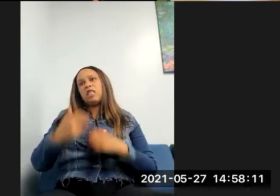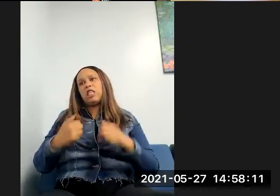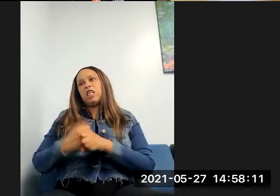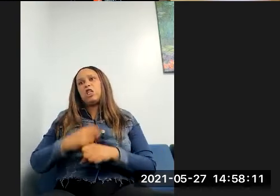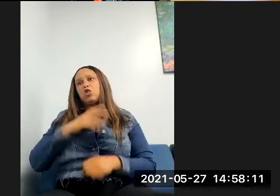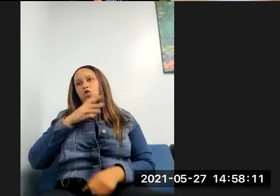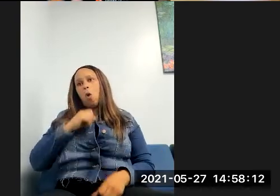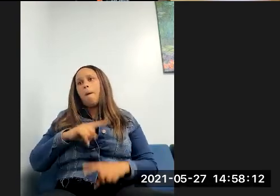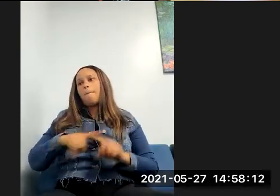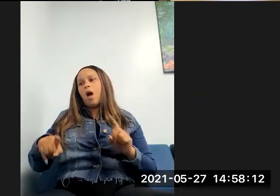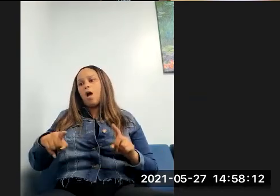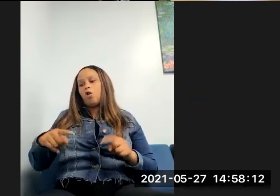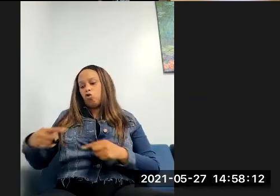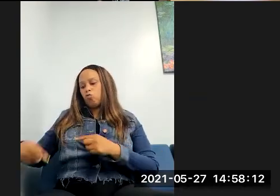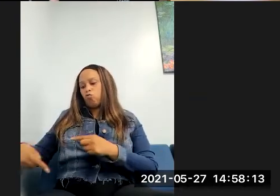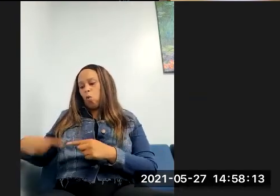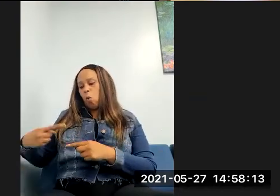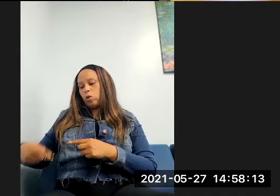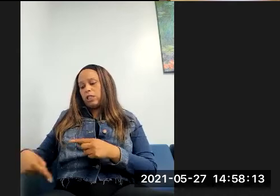and